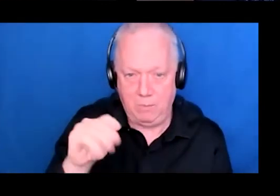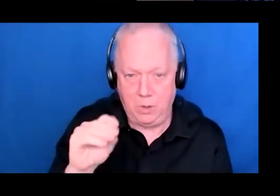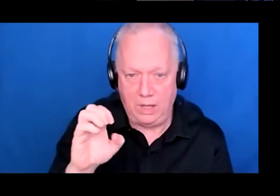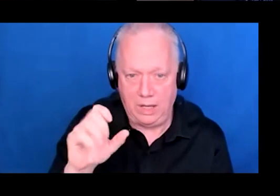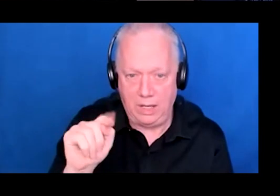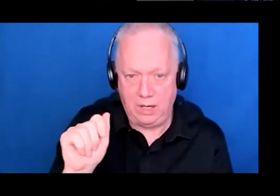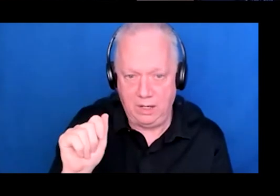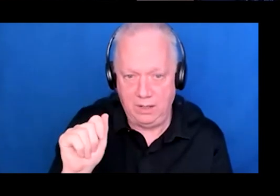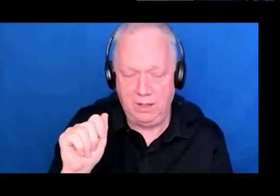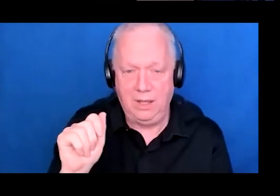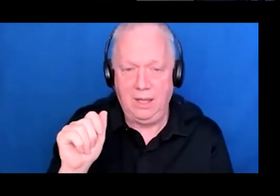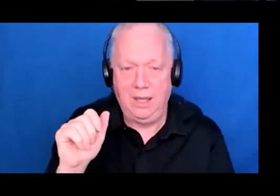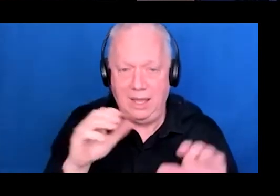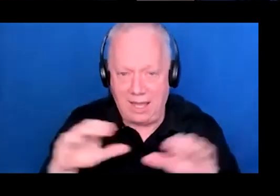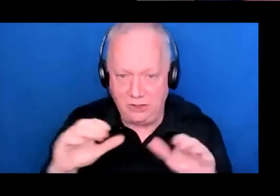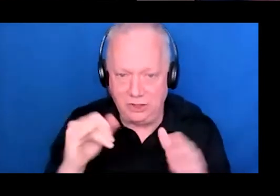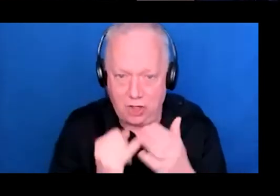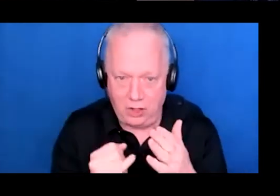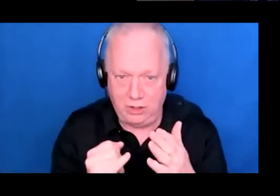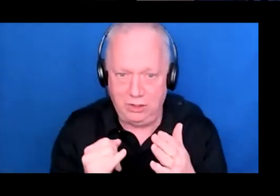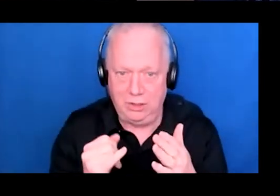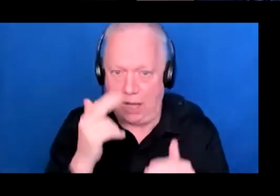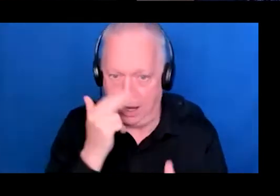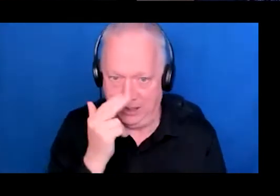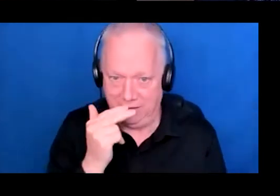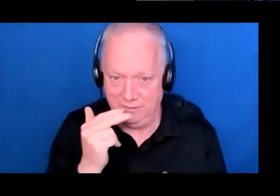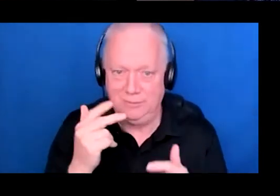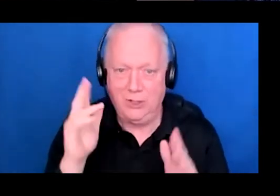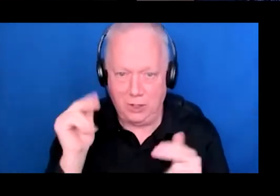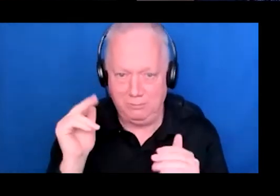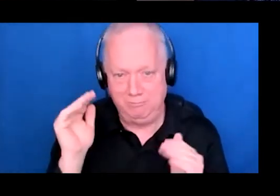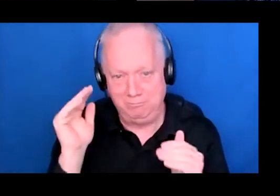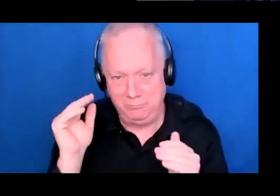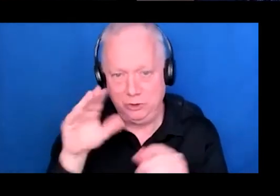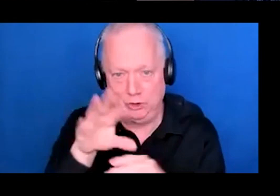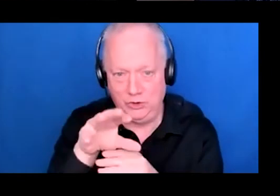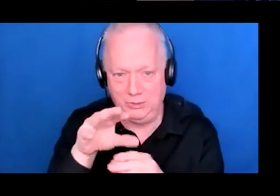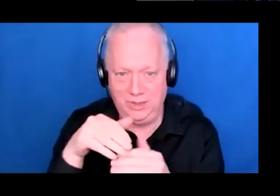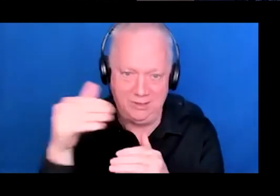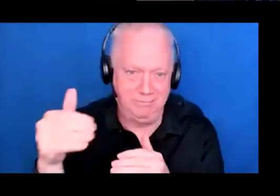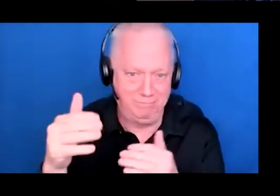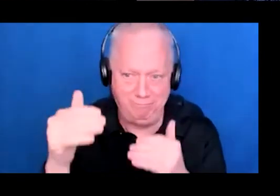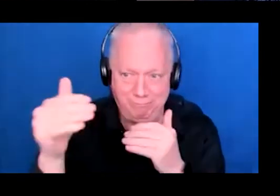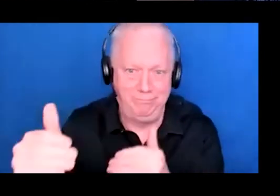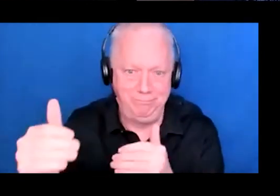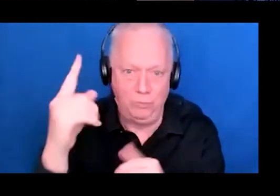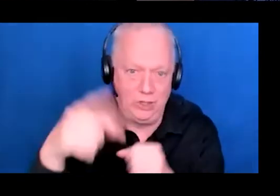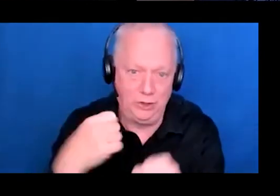action comedy, and hope to shoot that sometime within this